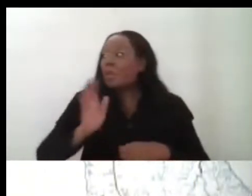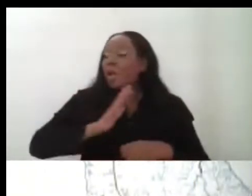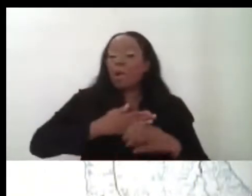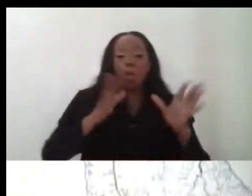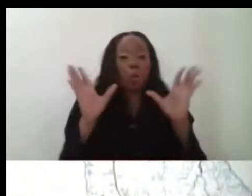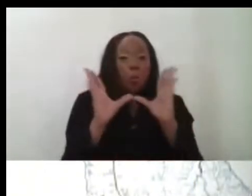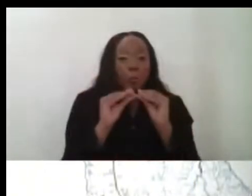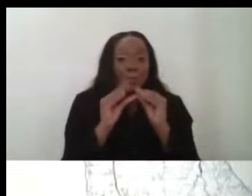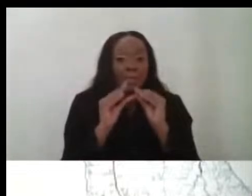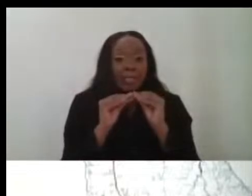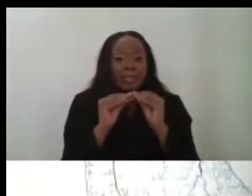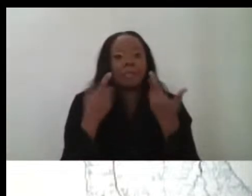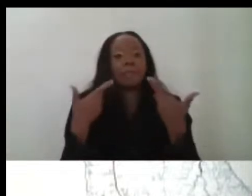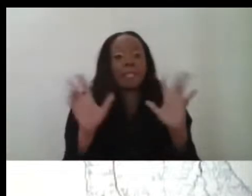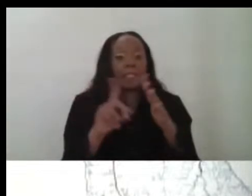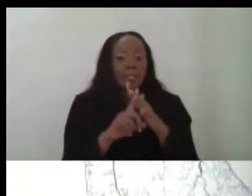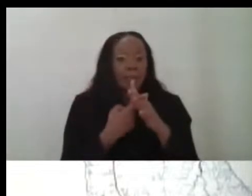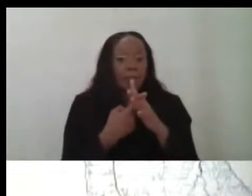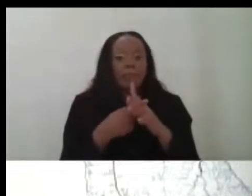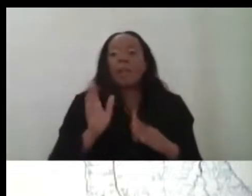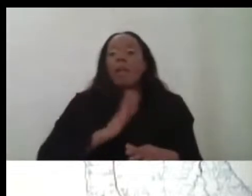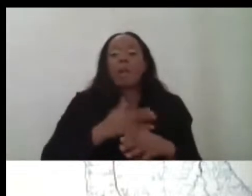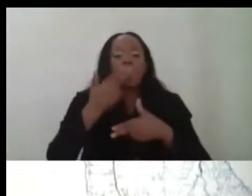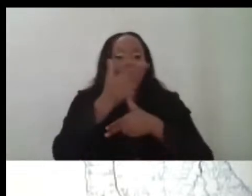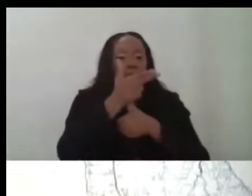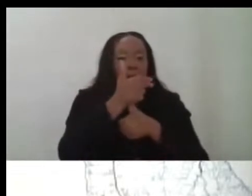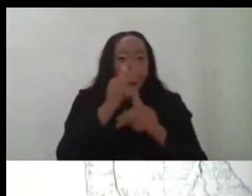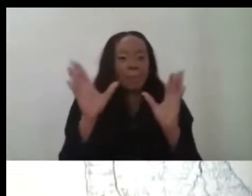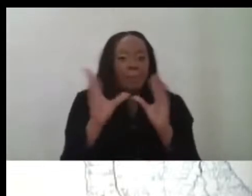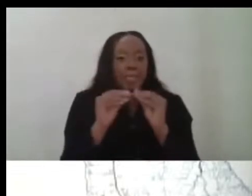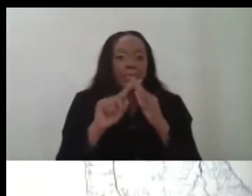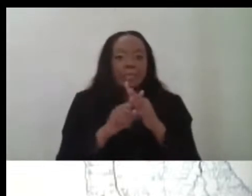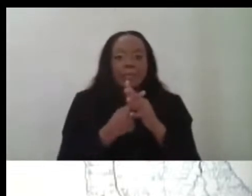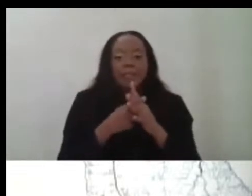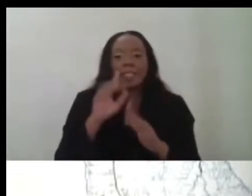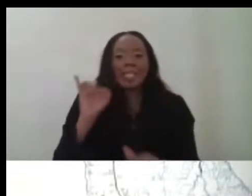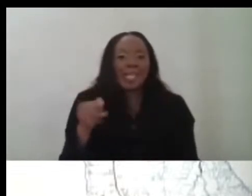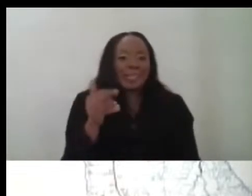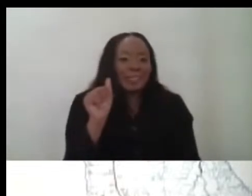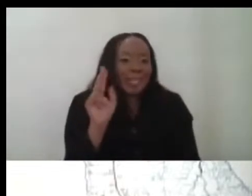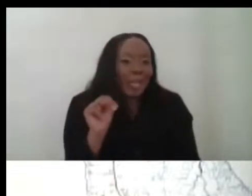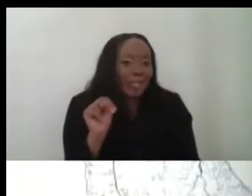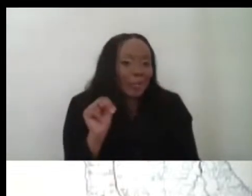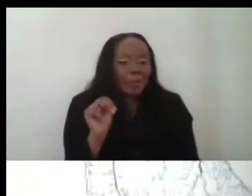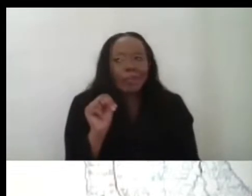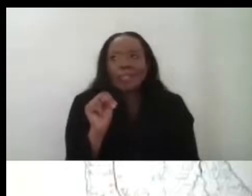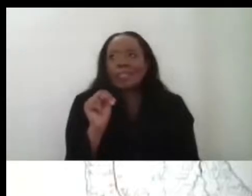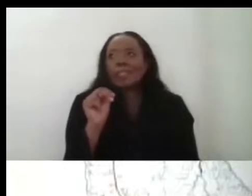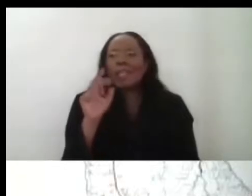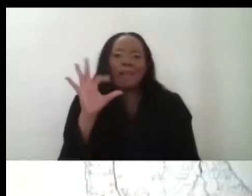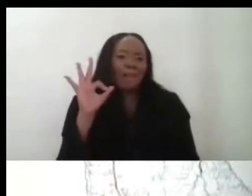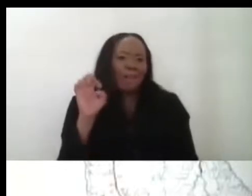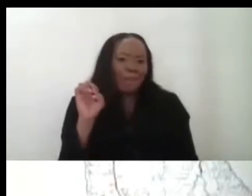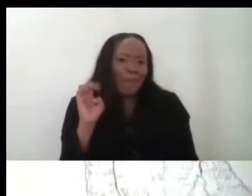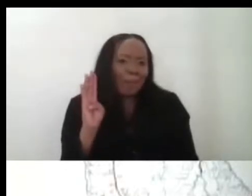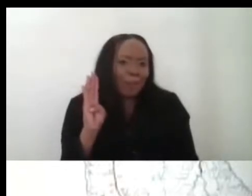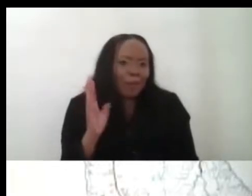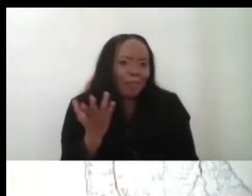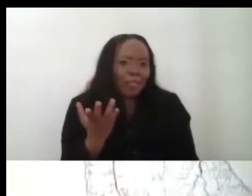hurricane preparedness meeting started probably in January or February, or dealing with the immediate departments who are responsible